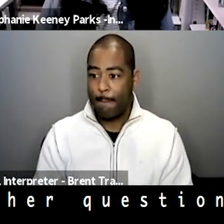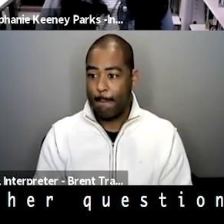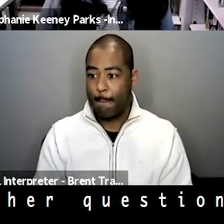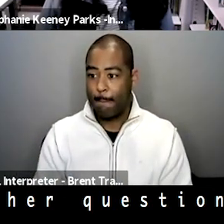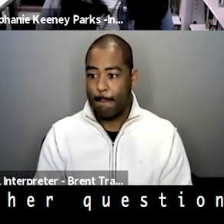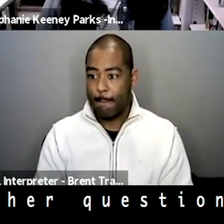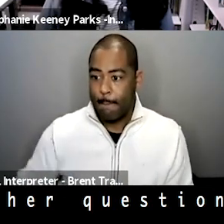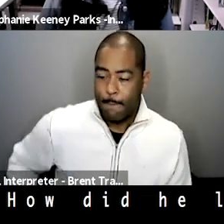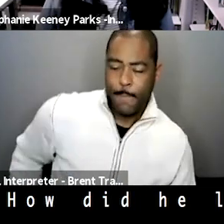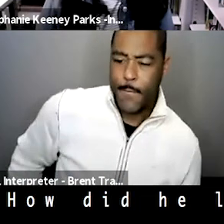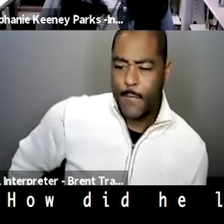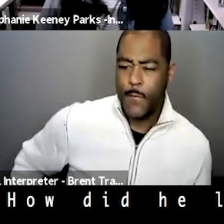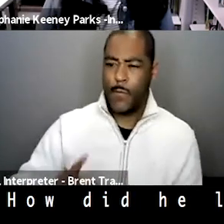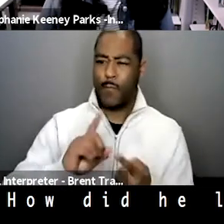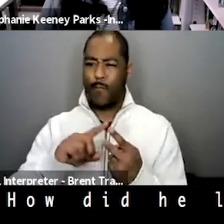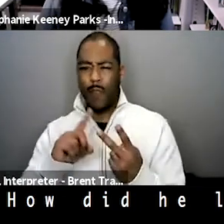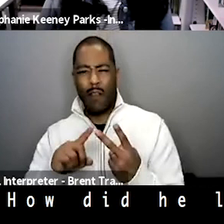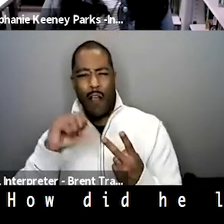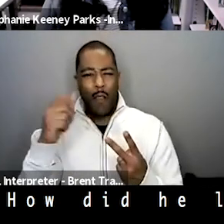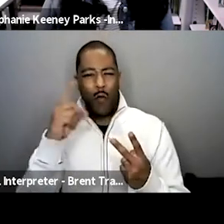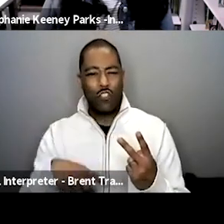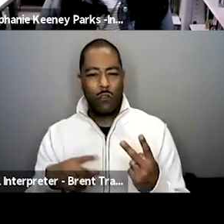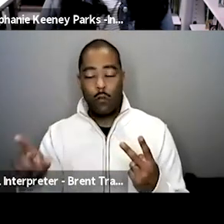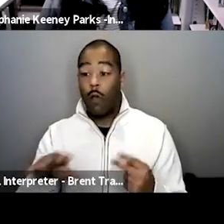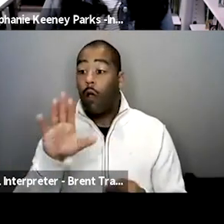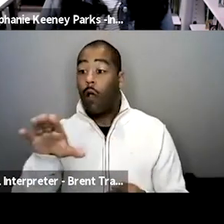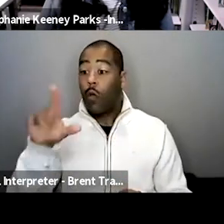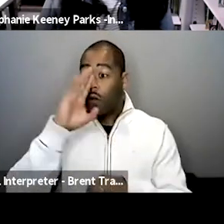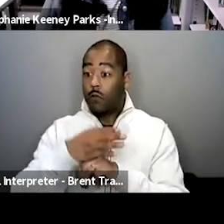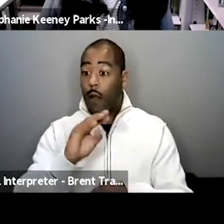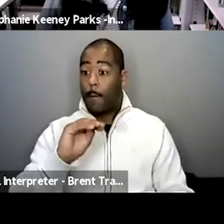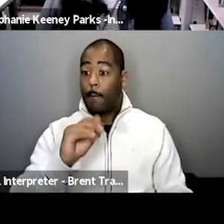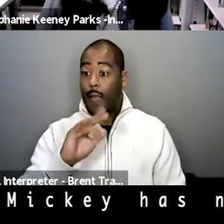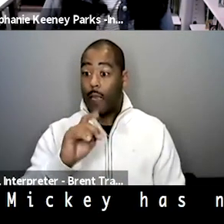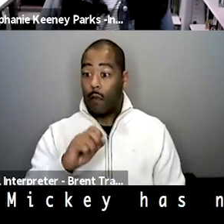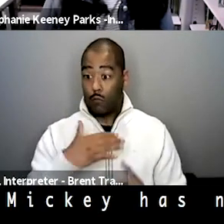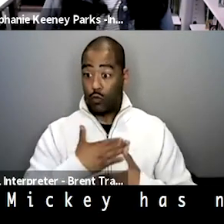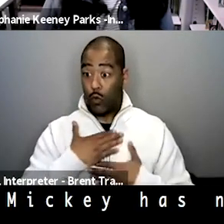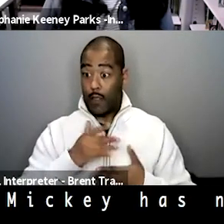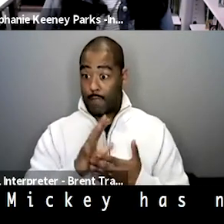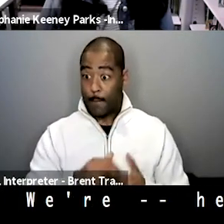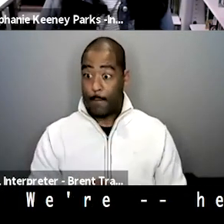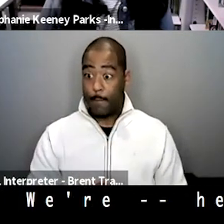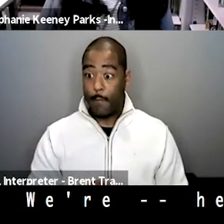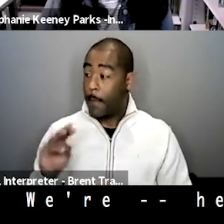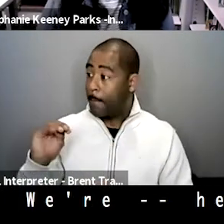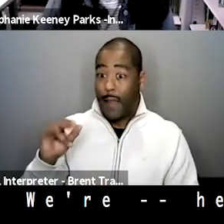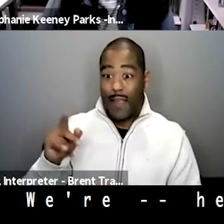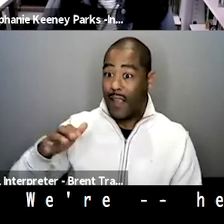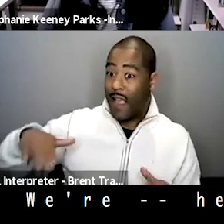The other question was, How do you like the film? Mickey has not seen the film.